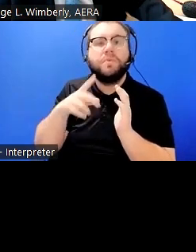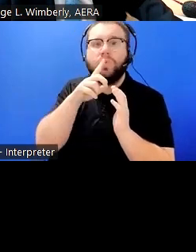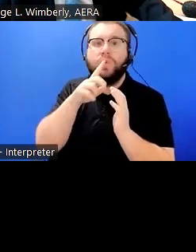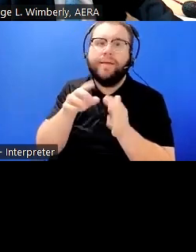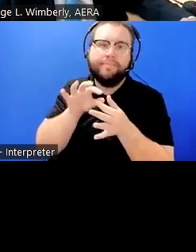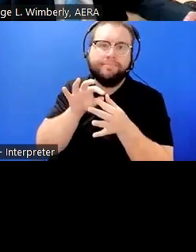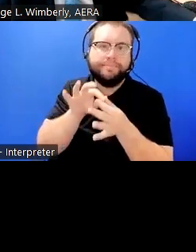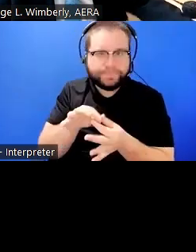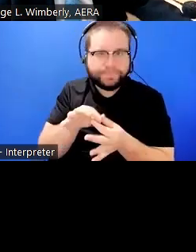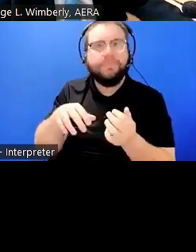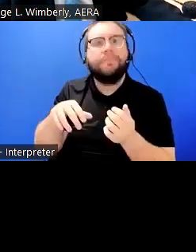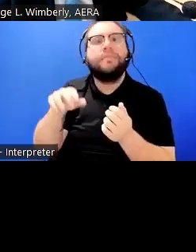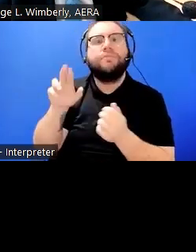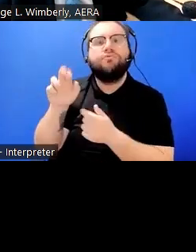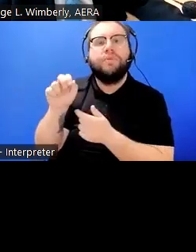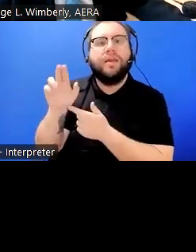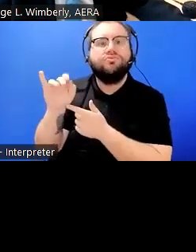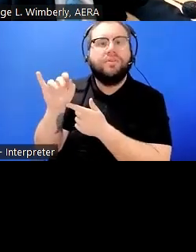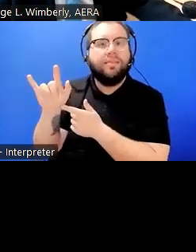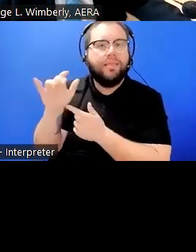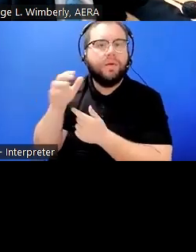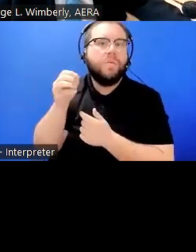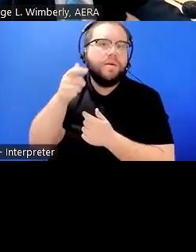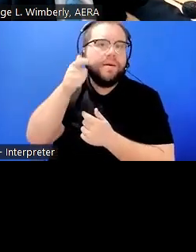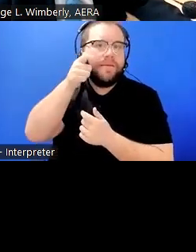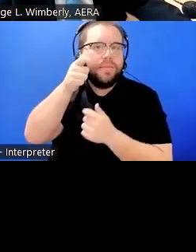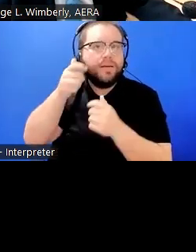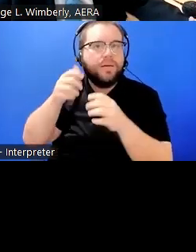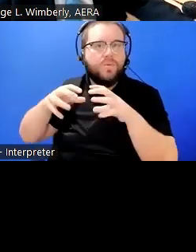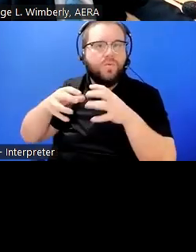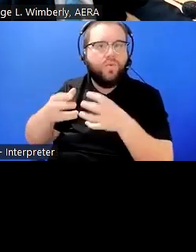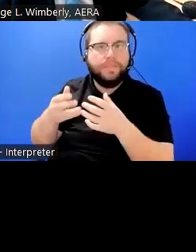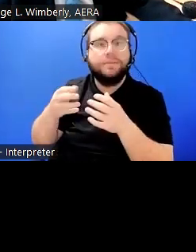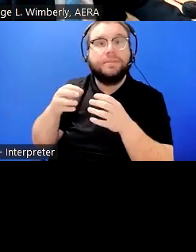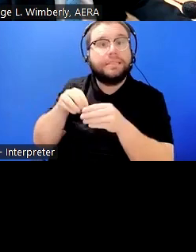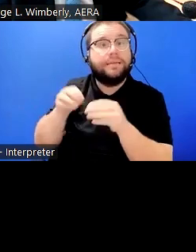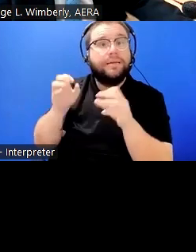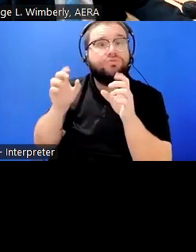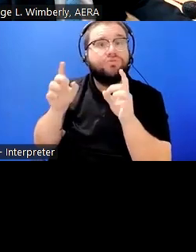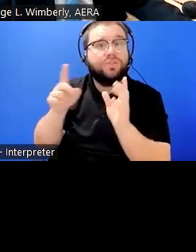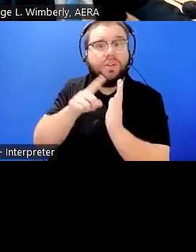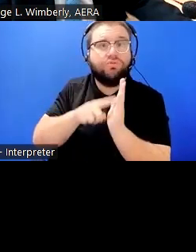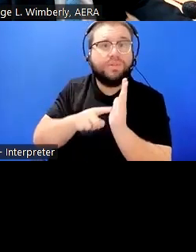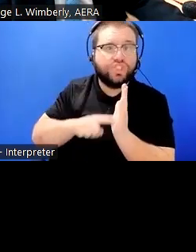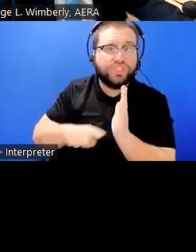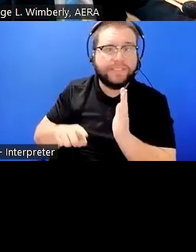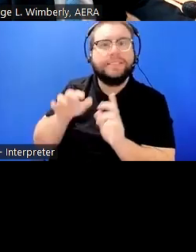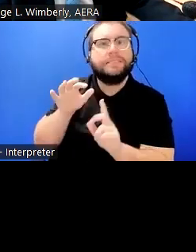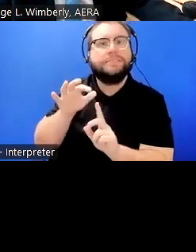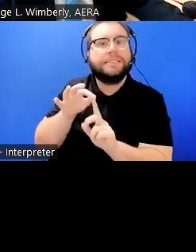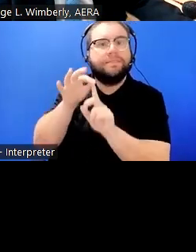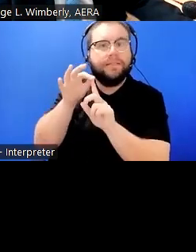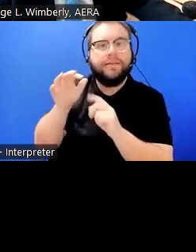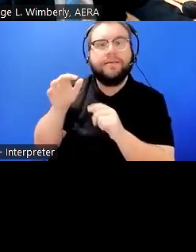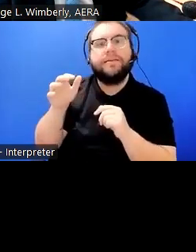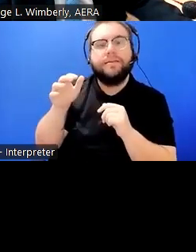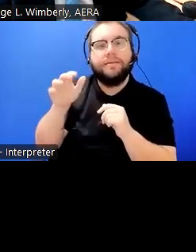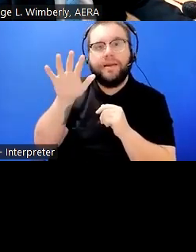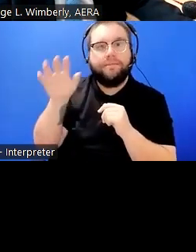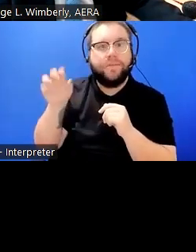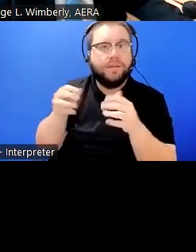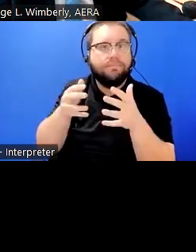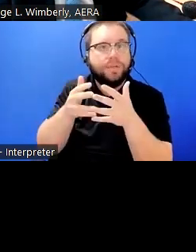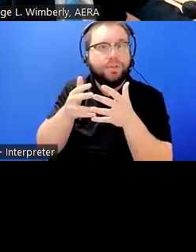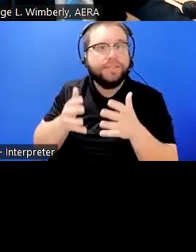members of underrepresented racial and ethnic groups in education research, specifically African Americans, Hispanics or